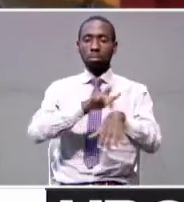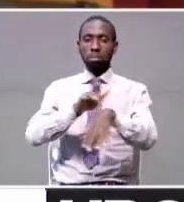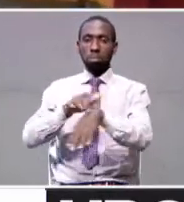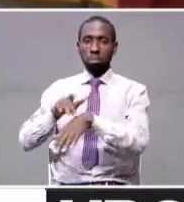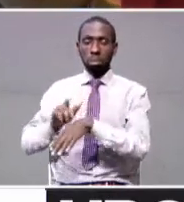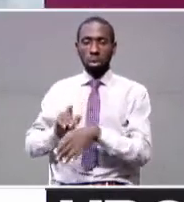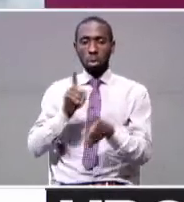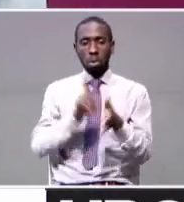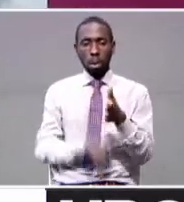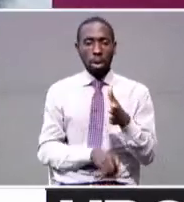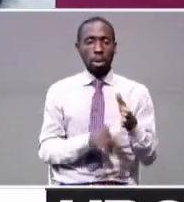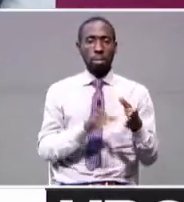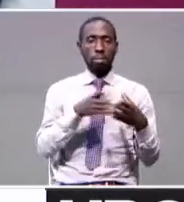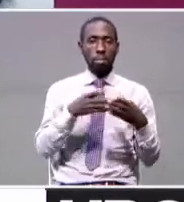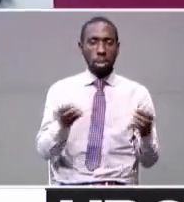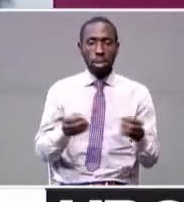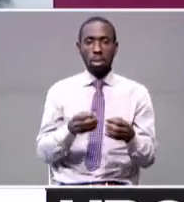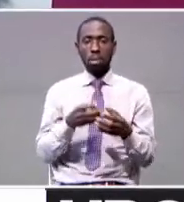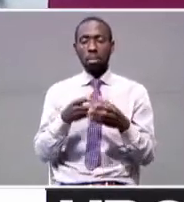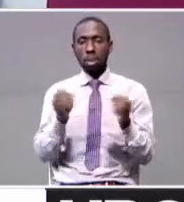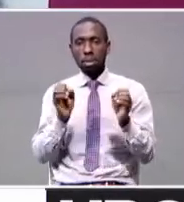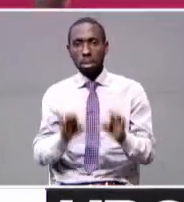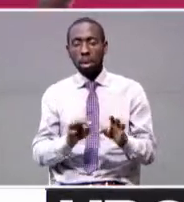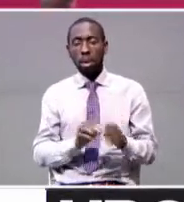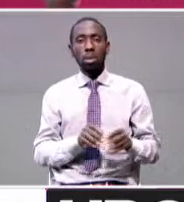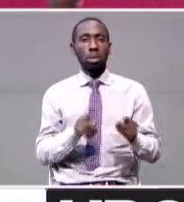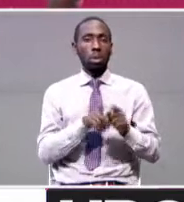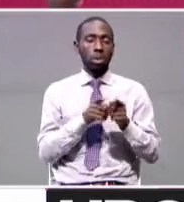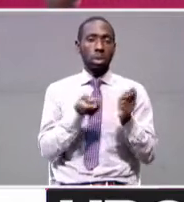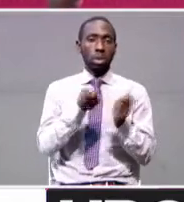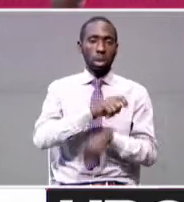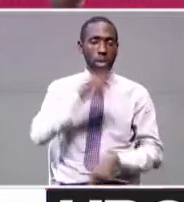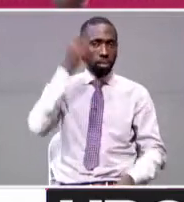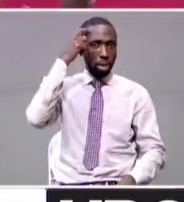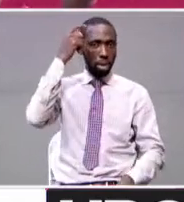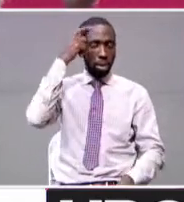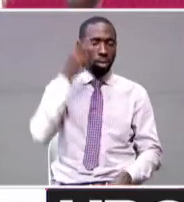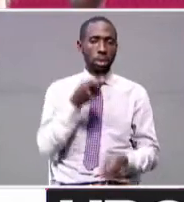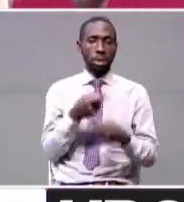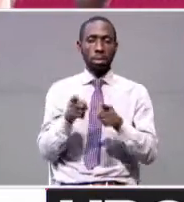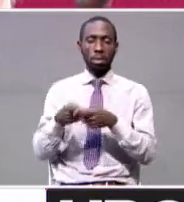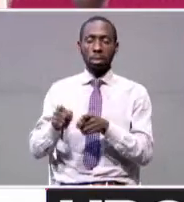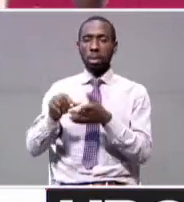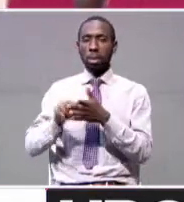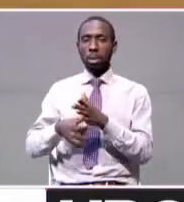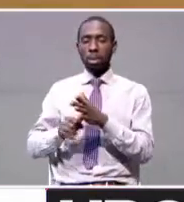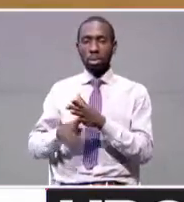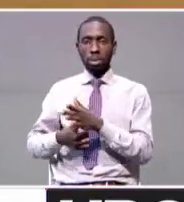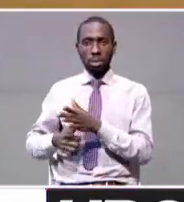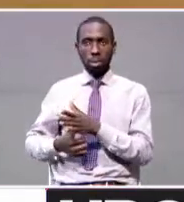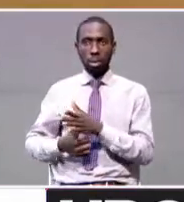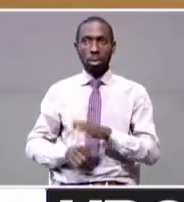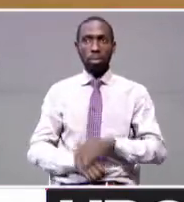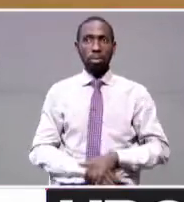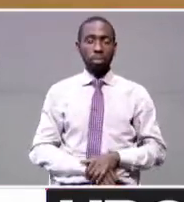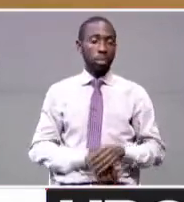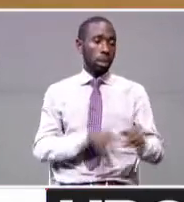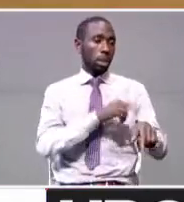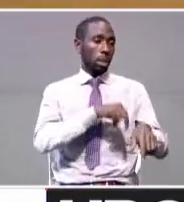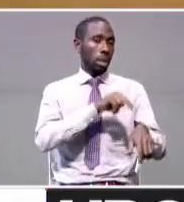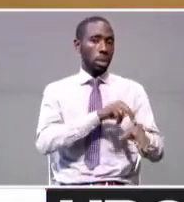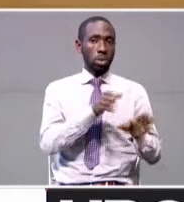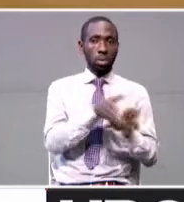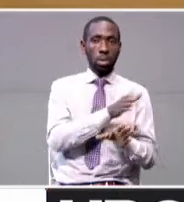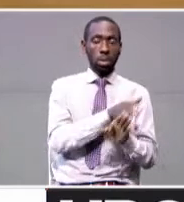ebitasaanye kubusibwa maaso wamu n'okukyusa endowooza zaabwe ku nsonga ezitali zimu ku lw'obulungi bw'eggwanga. National guidance policy